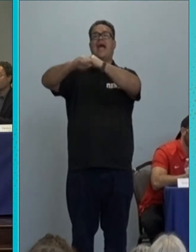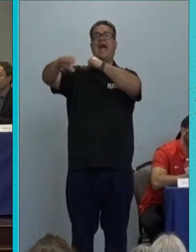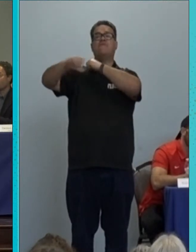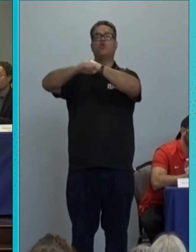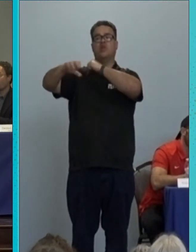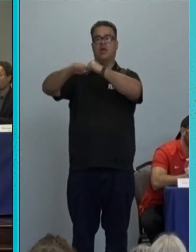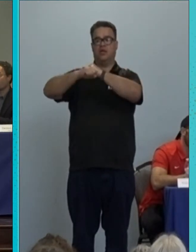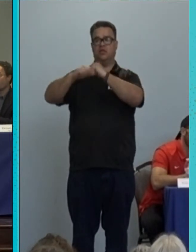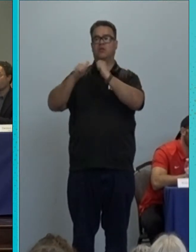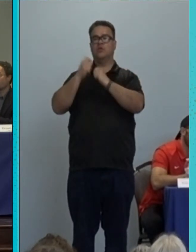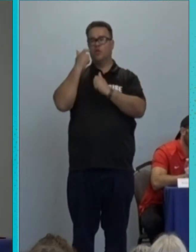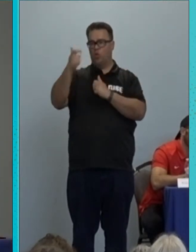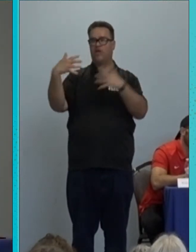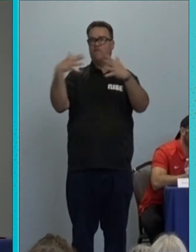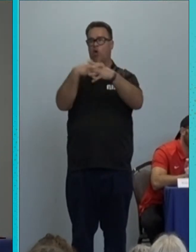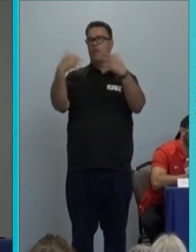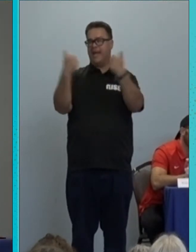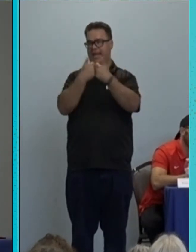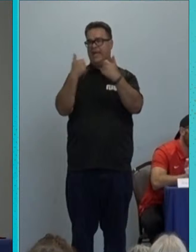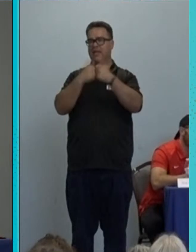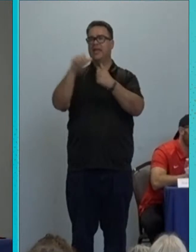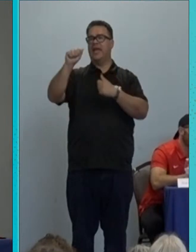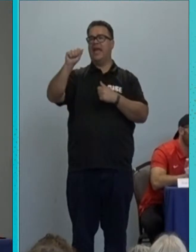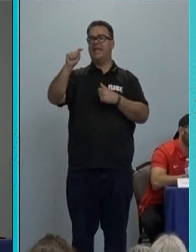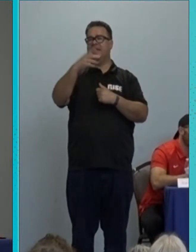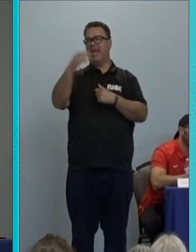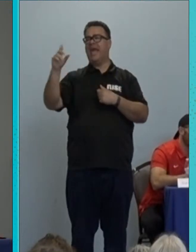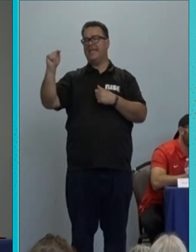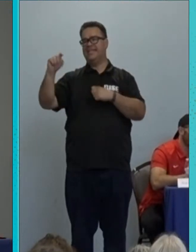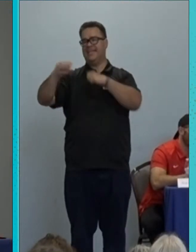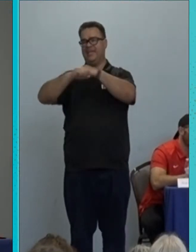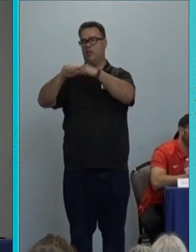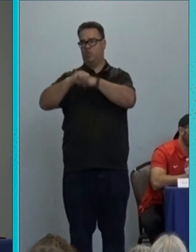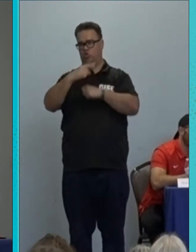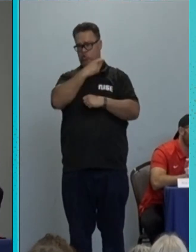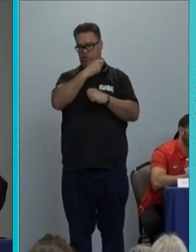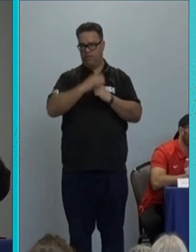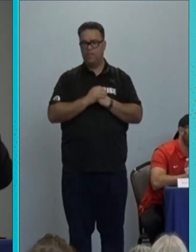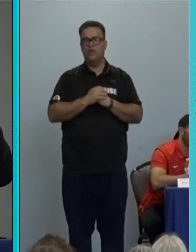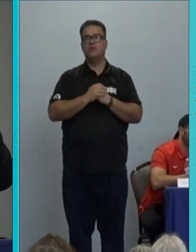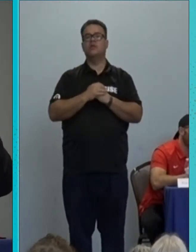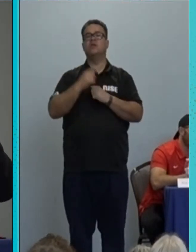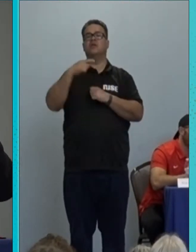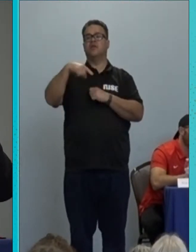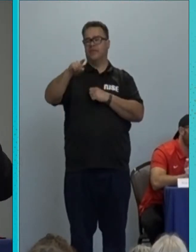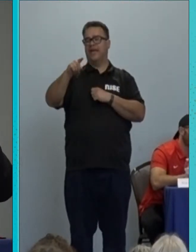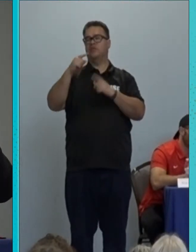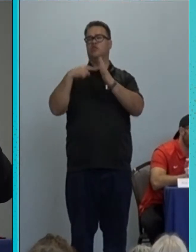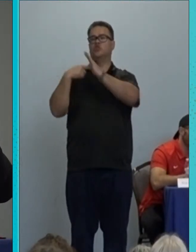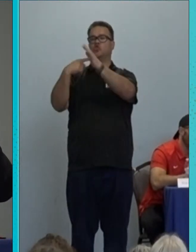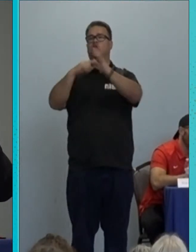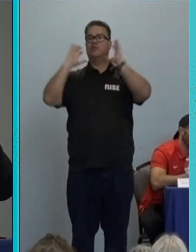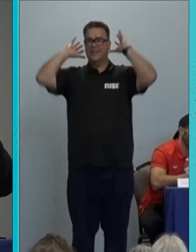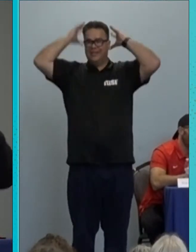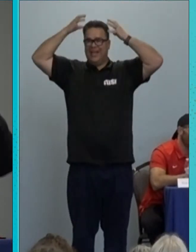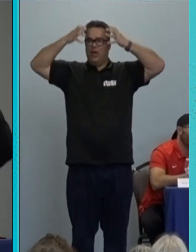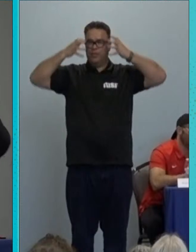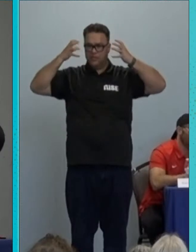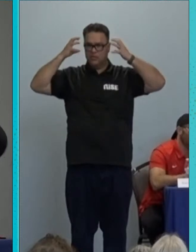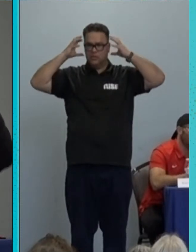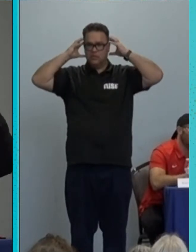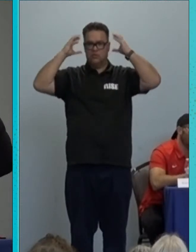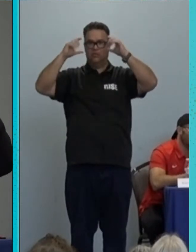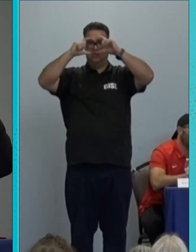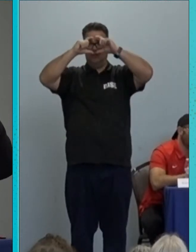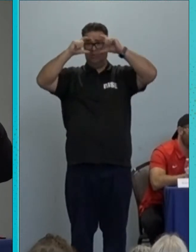advertised if you watch football games in an AT&T commercial, and they show the helmet, and